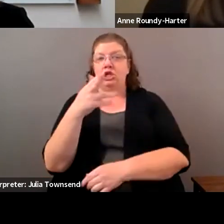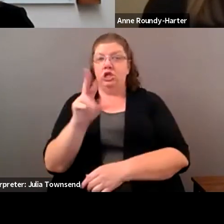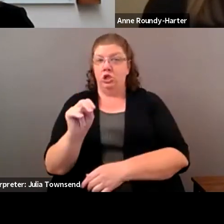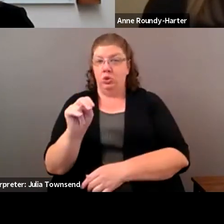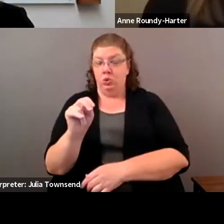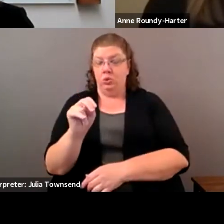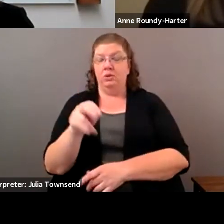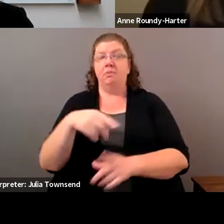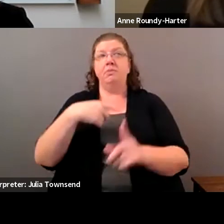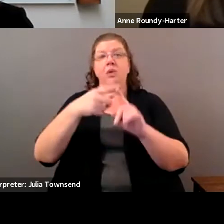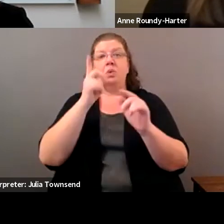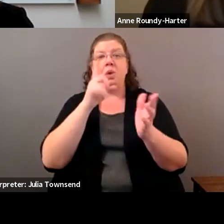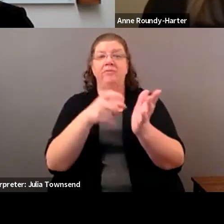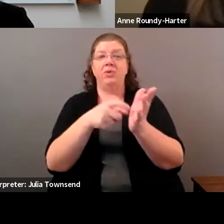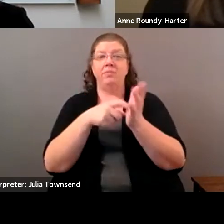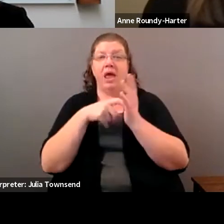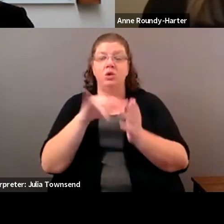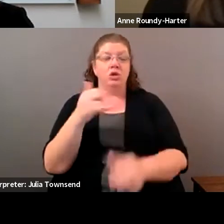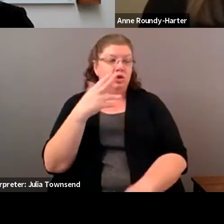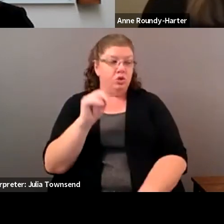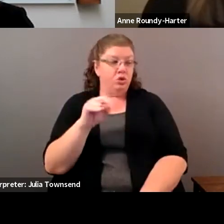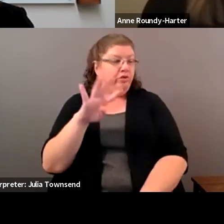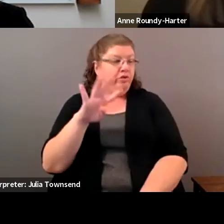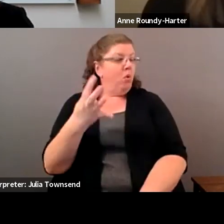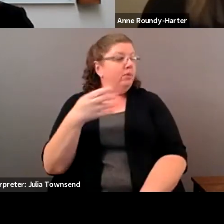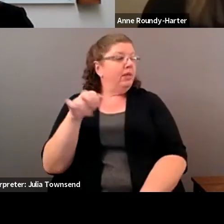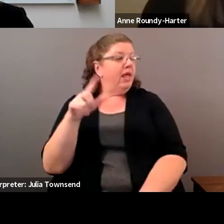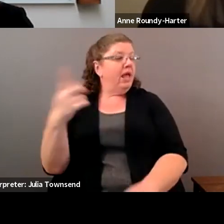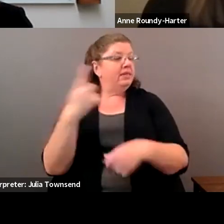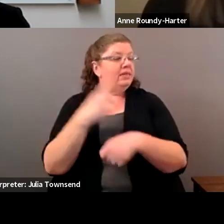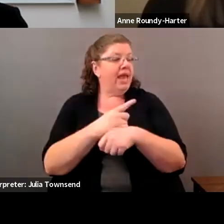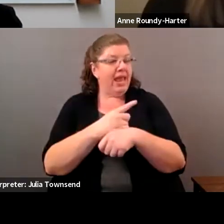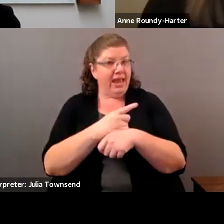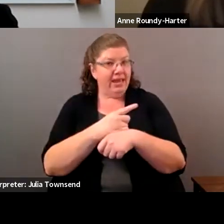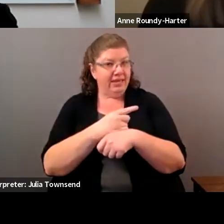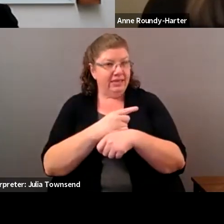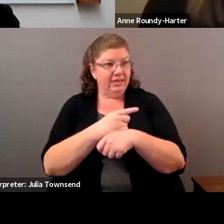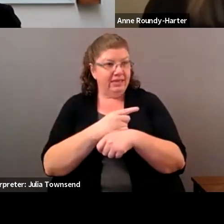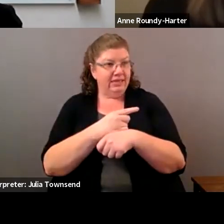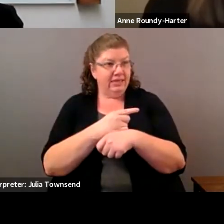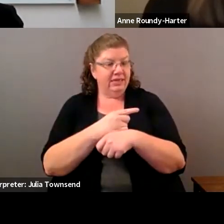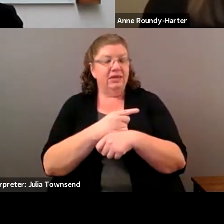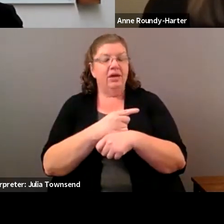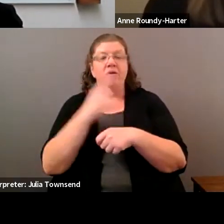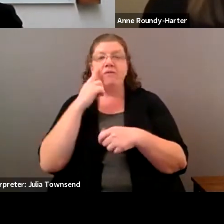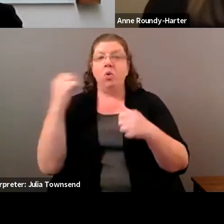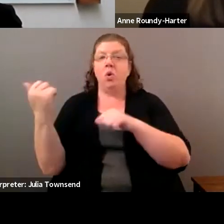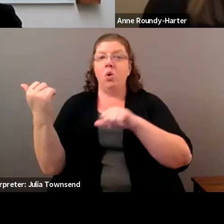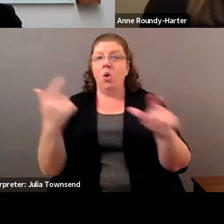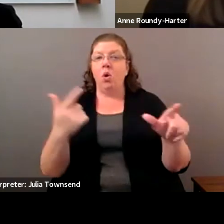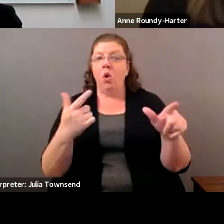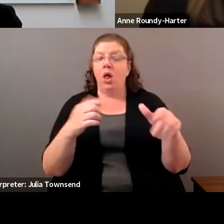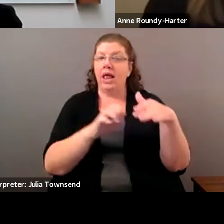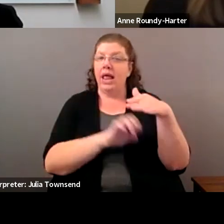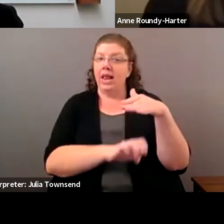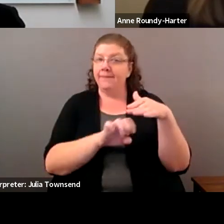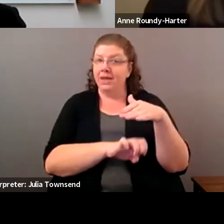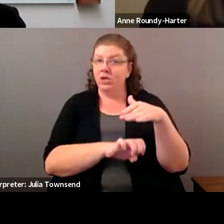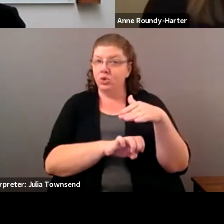a mandatory June 4th PL day, professional learning day, for all